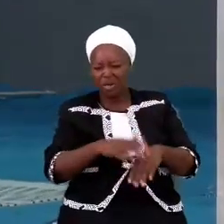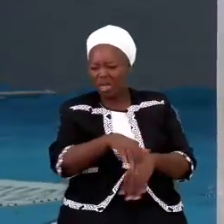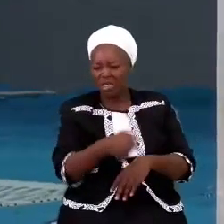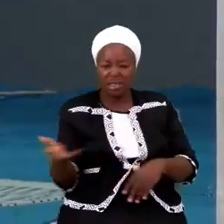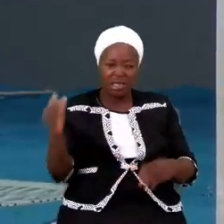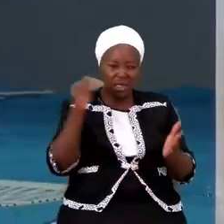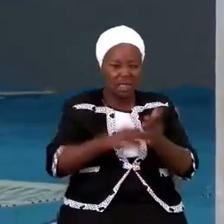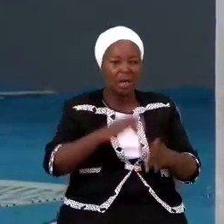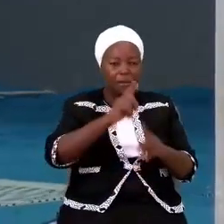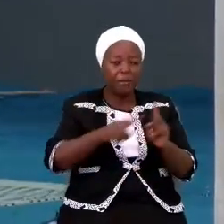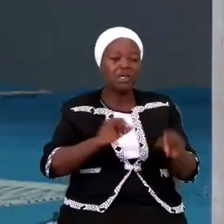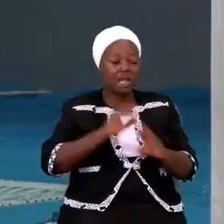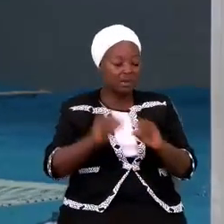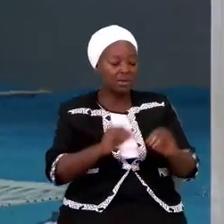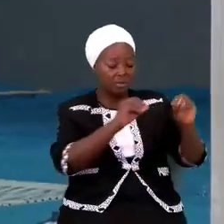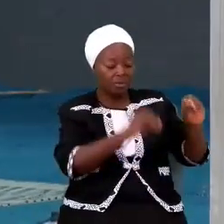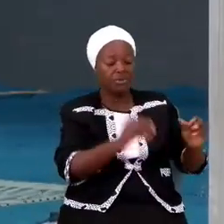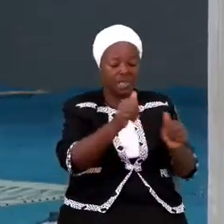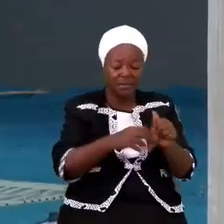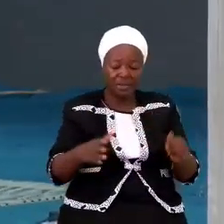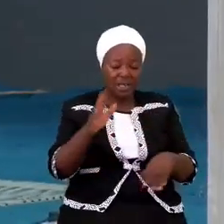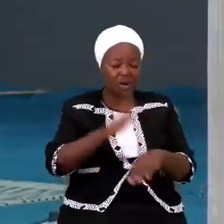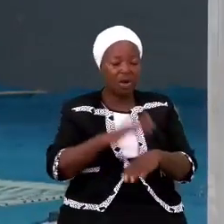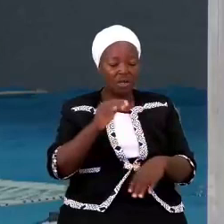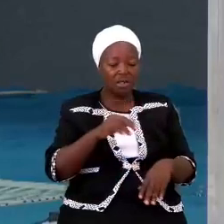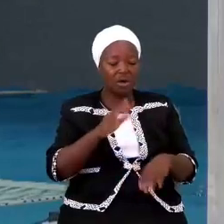because I love him. Look at